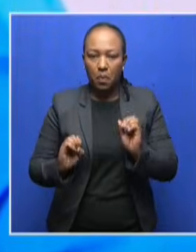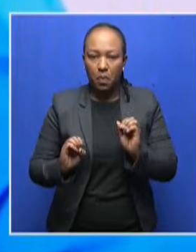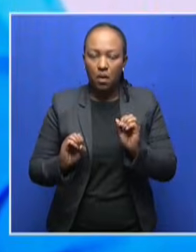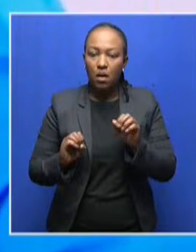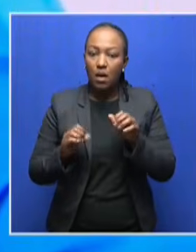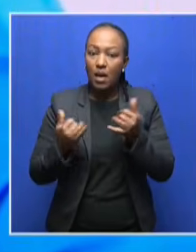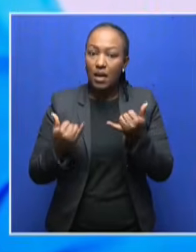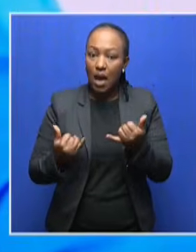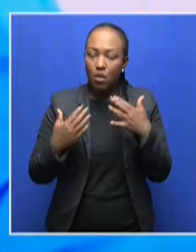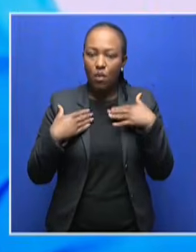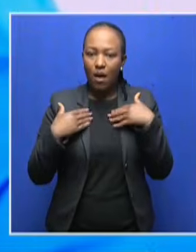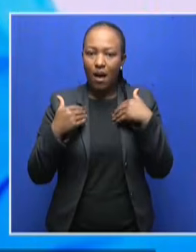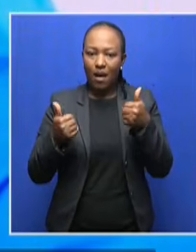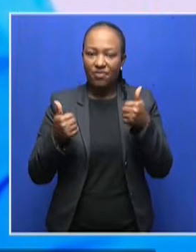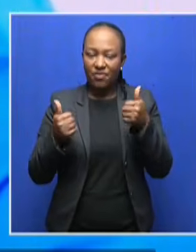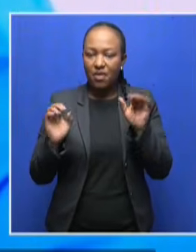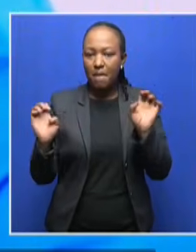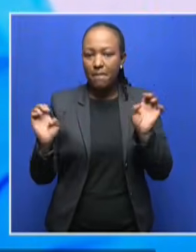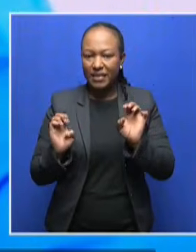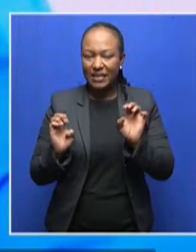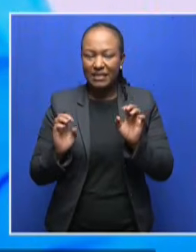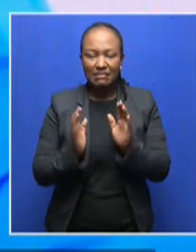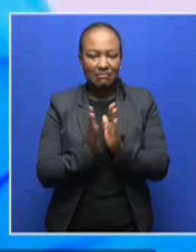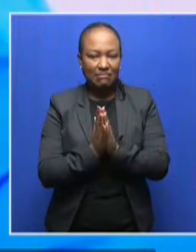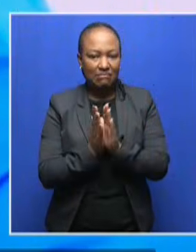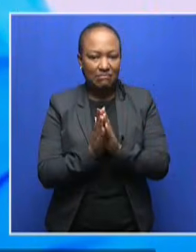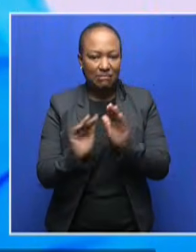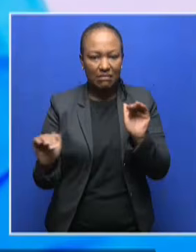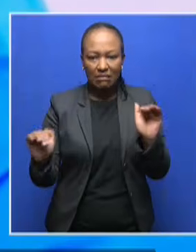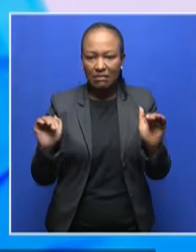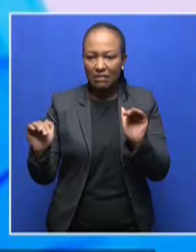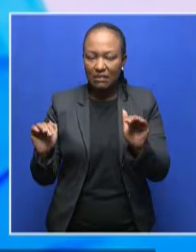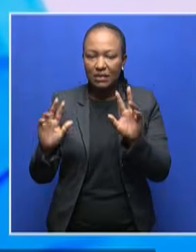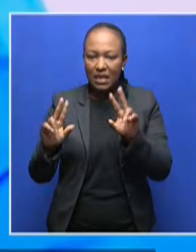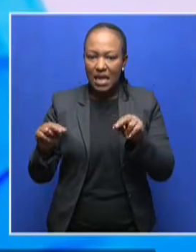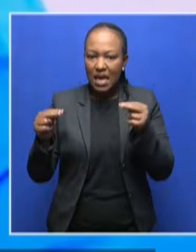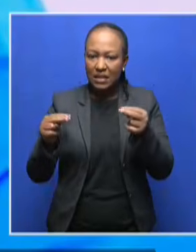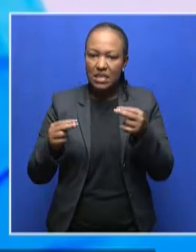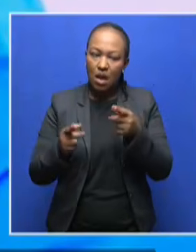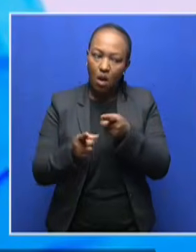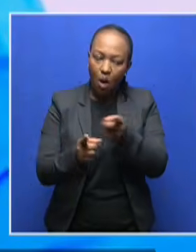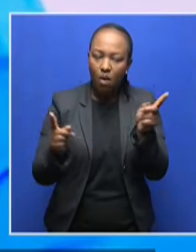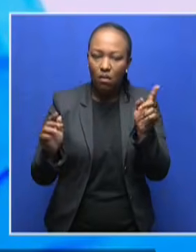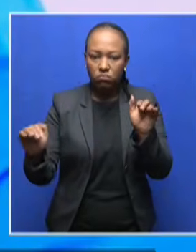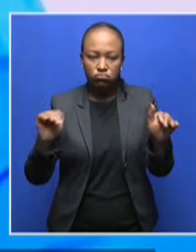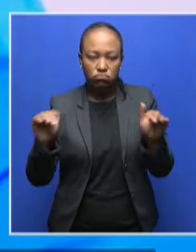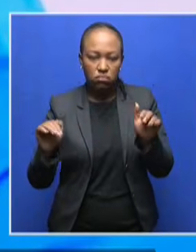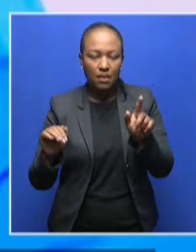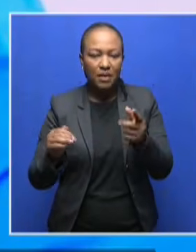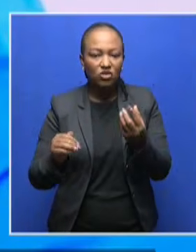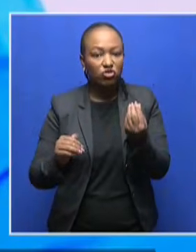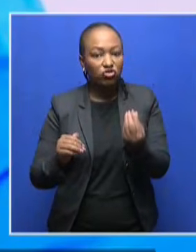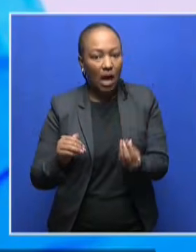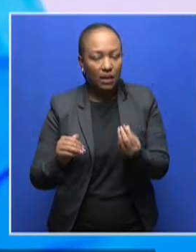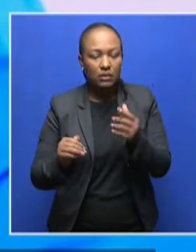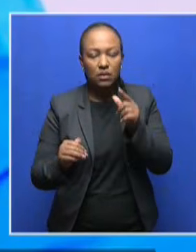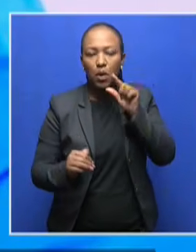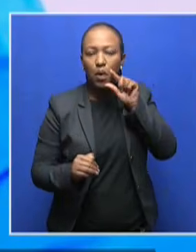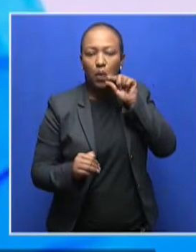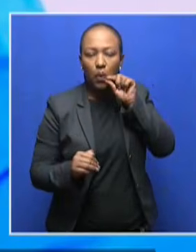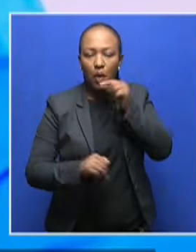health emergency, with the Department of Health calling for an immediate national response to these declining childhood immunization rates.